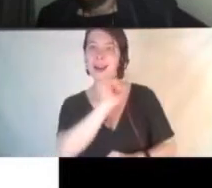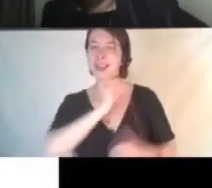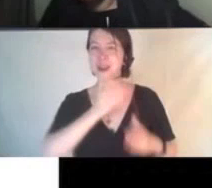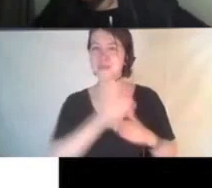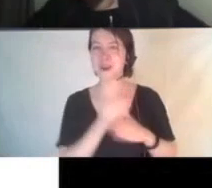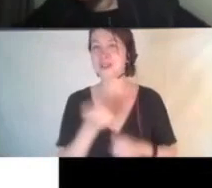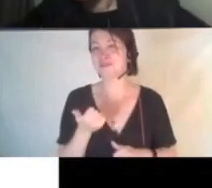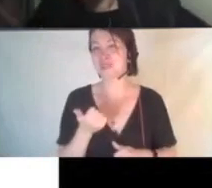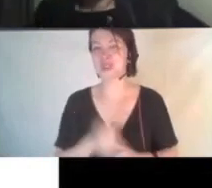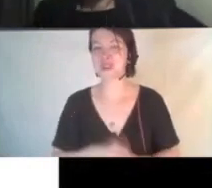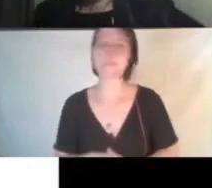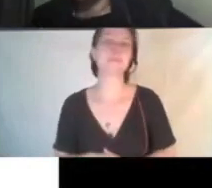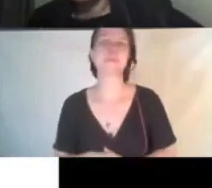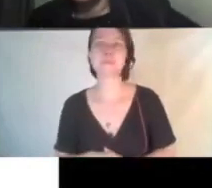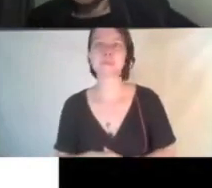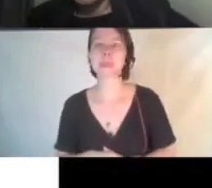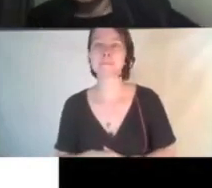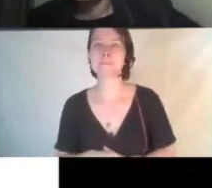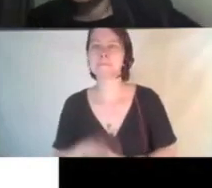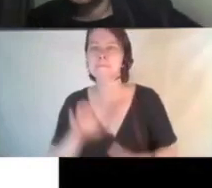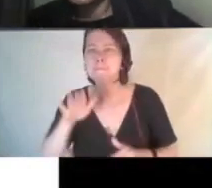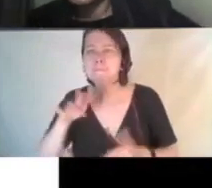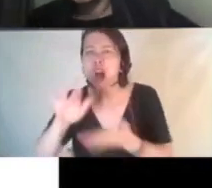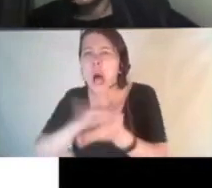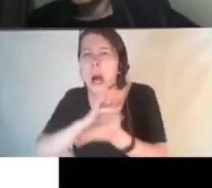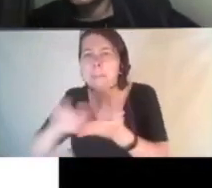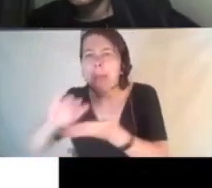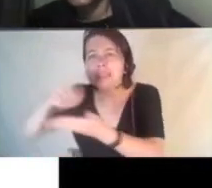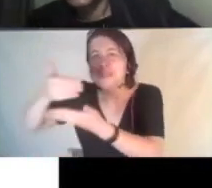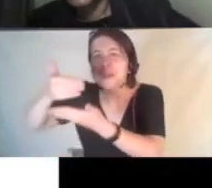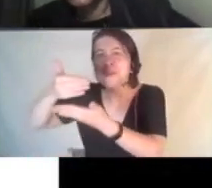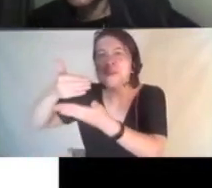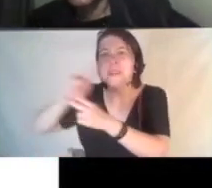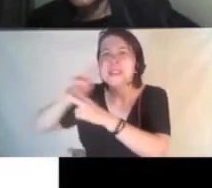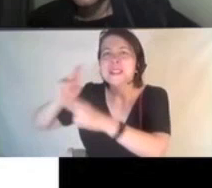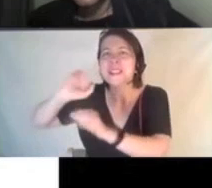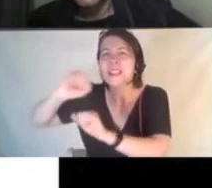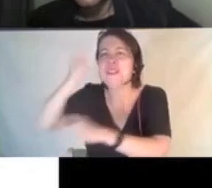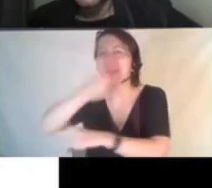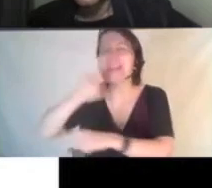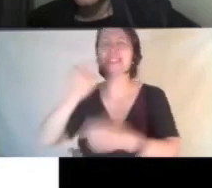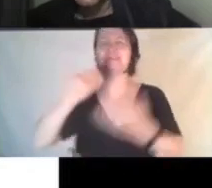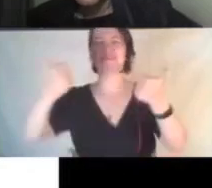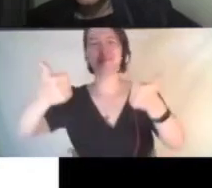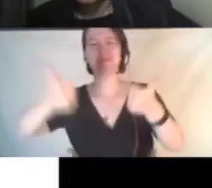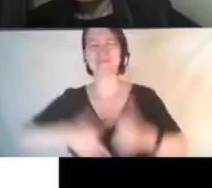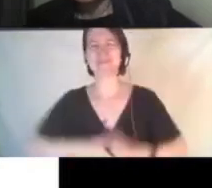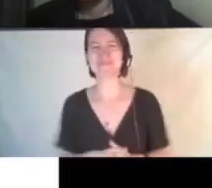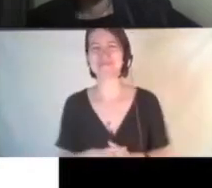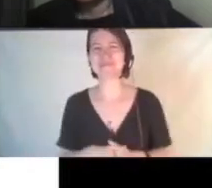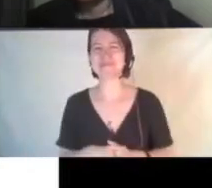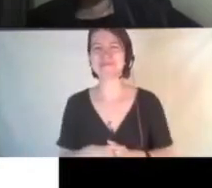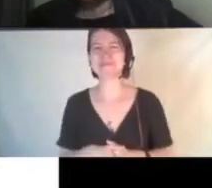it was good. Flip your iPad up a bit where we want to see your face. There we go. Okay, there you go. And